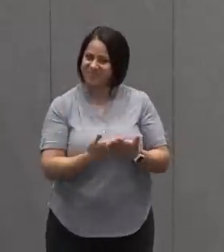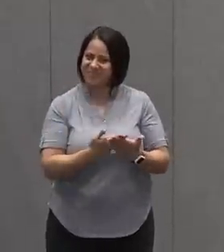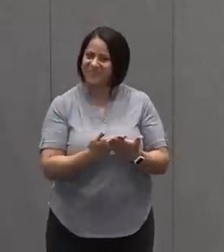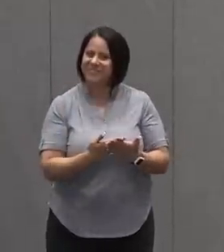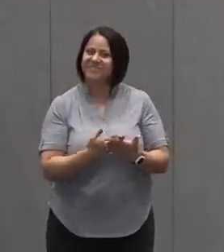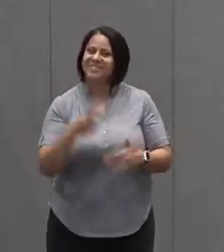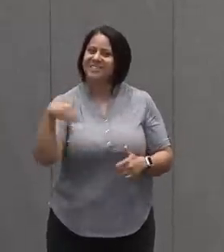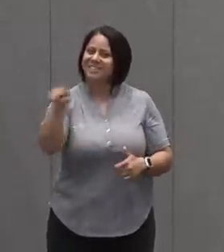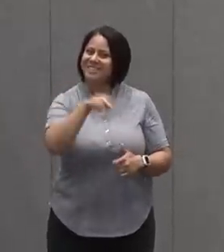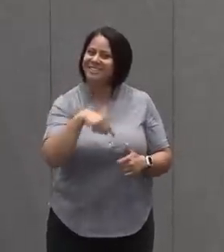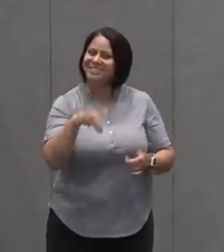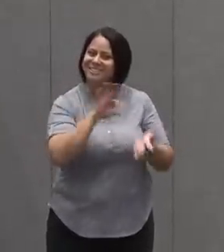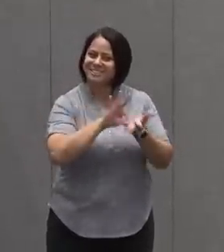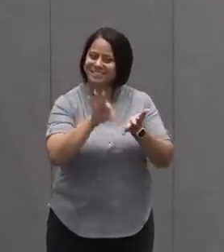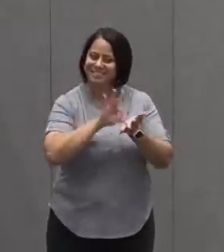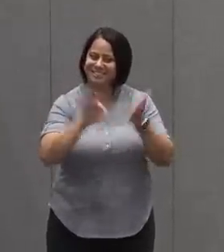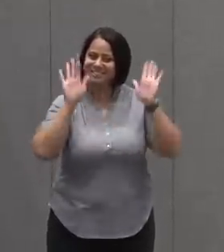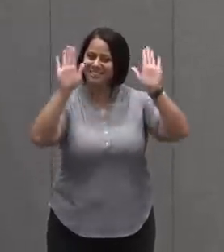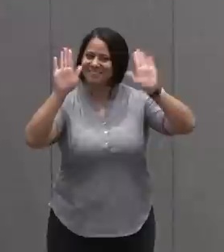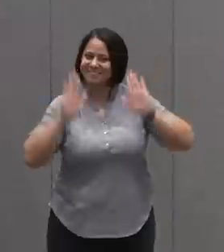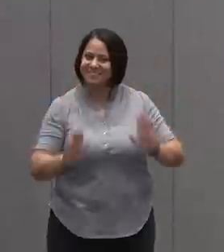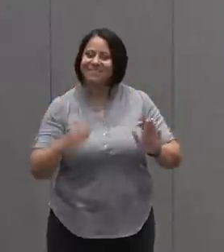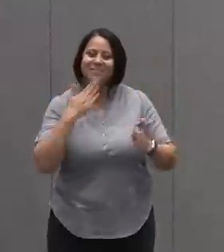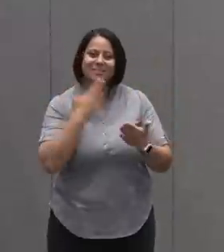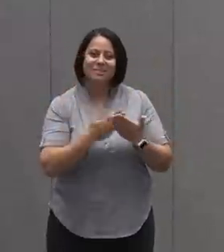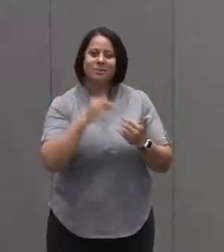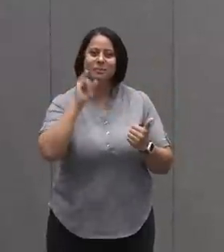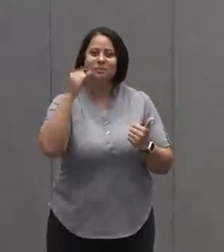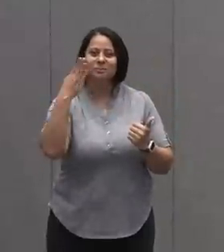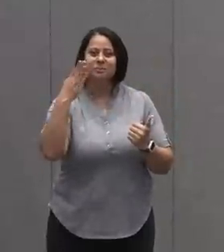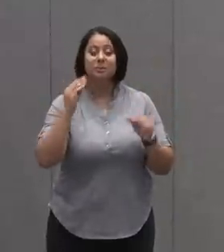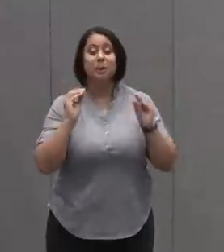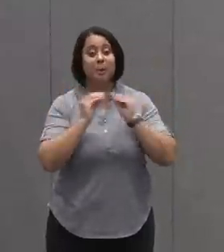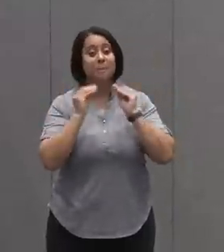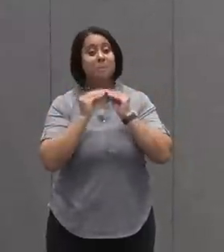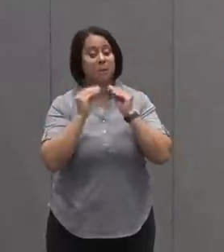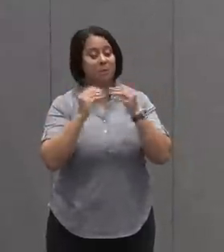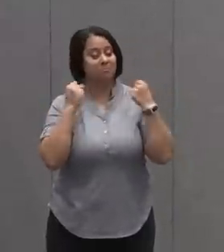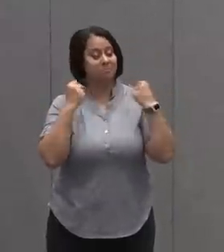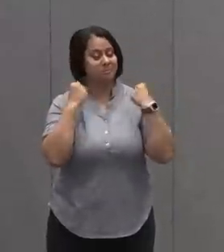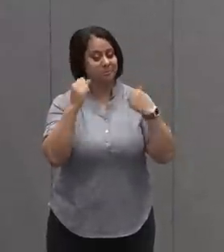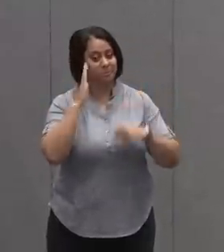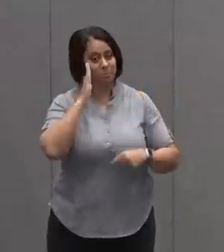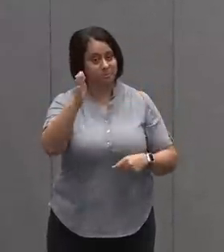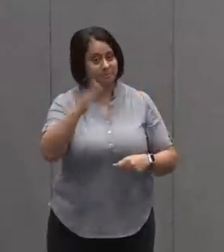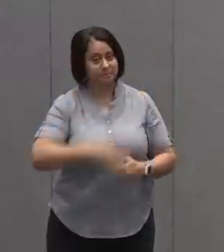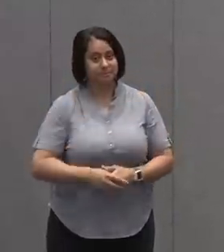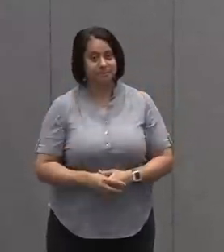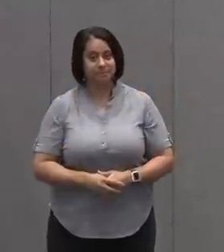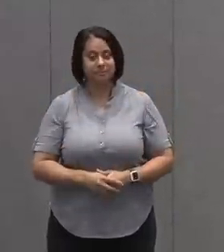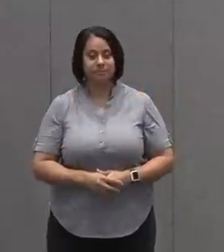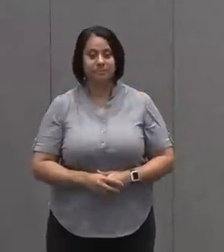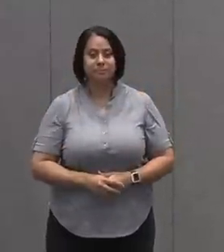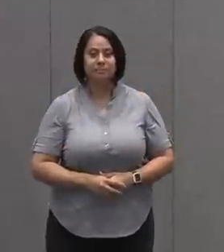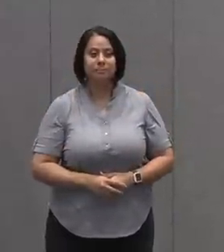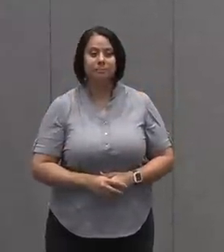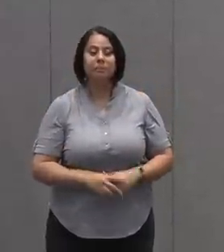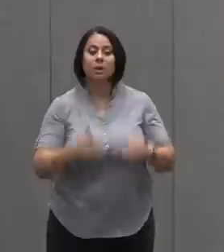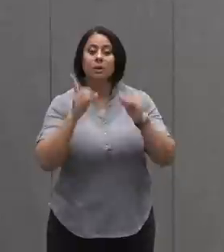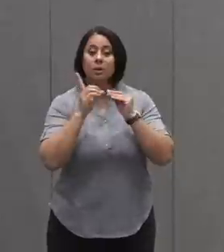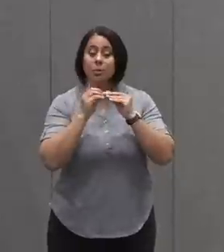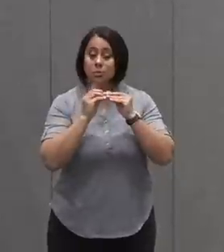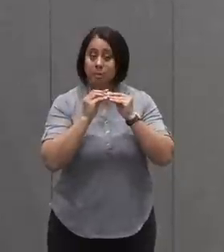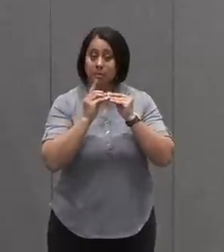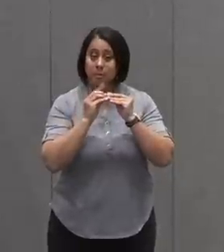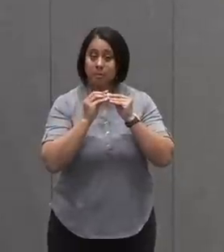guys did a very, very excellent job, and hopefully you've got some more movement to do. We have one other one that we were going to do for